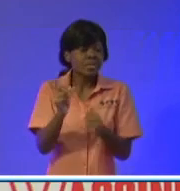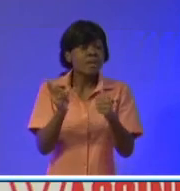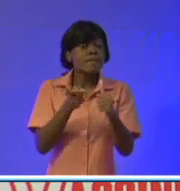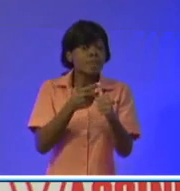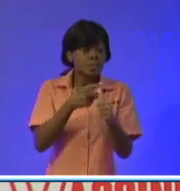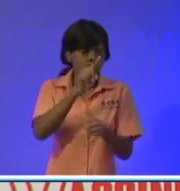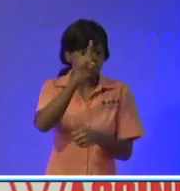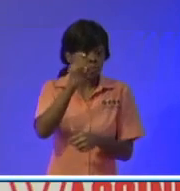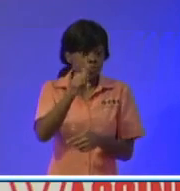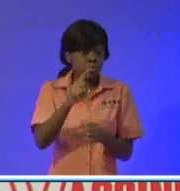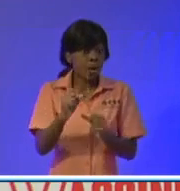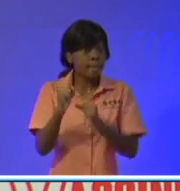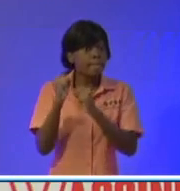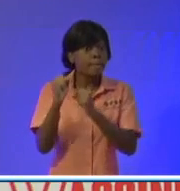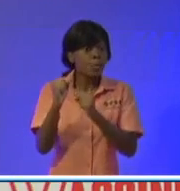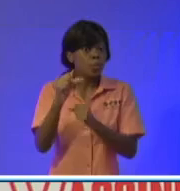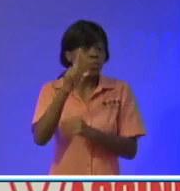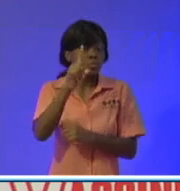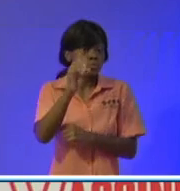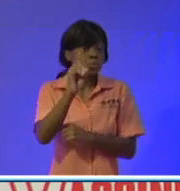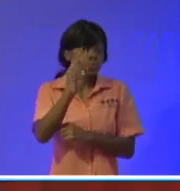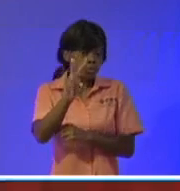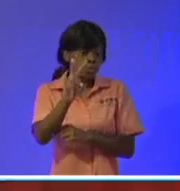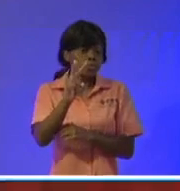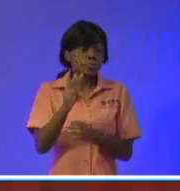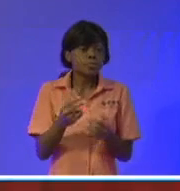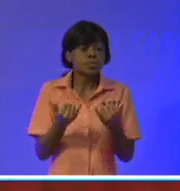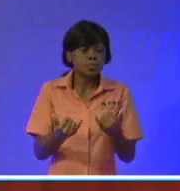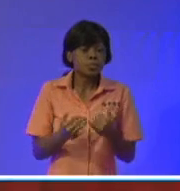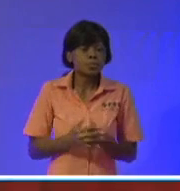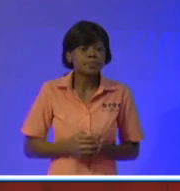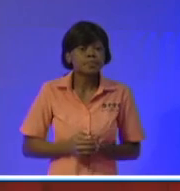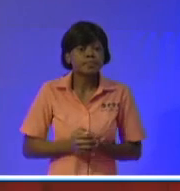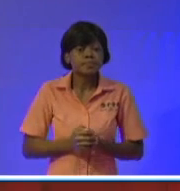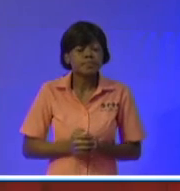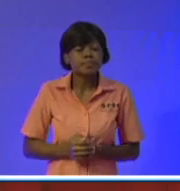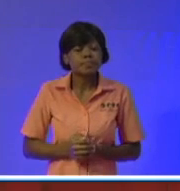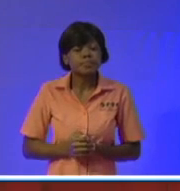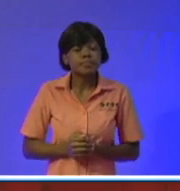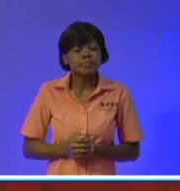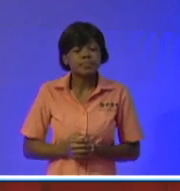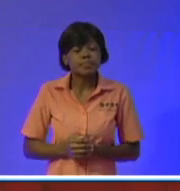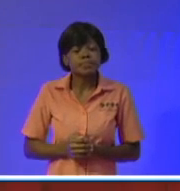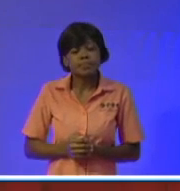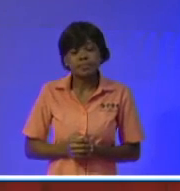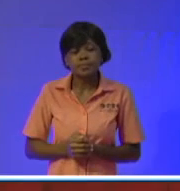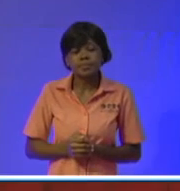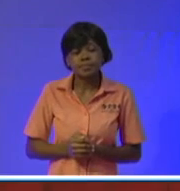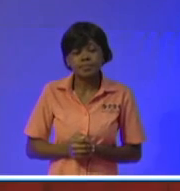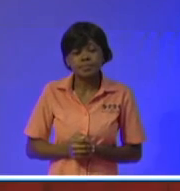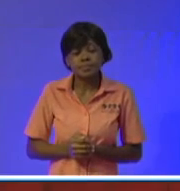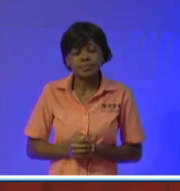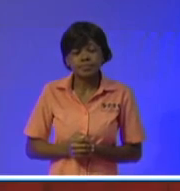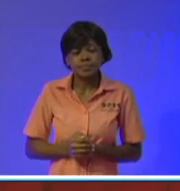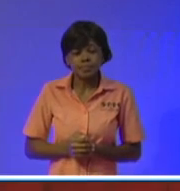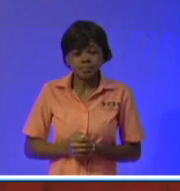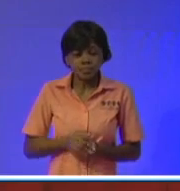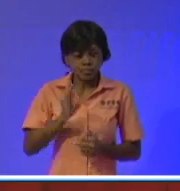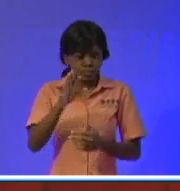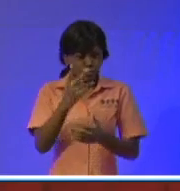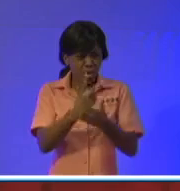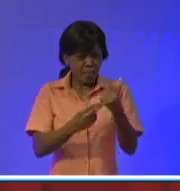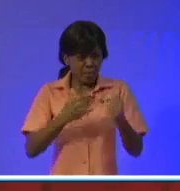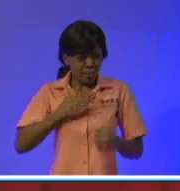Good morning, Spanko McIntosh, Power 102 Digital. Both of my questions are for Minister Dayal